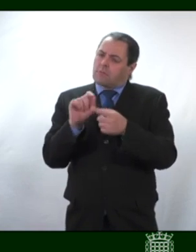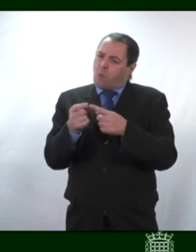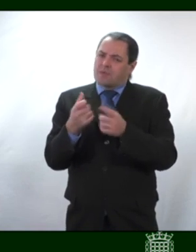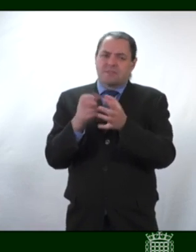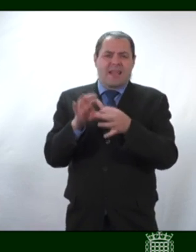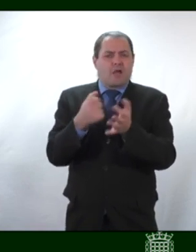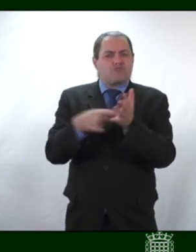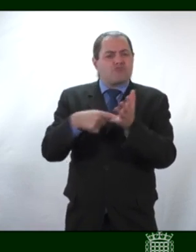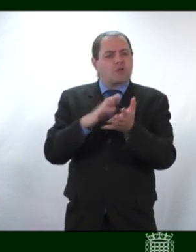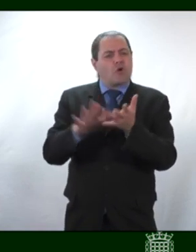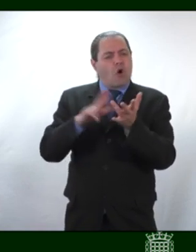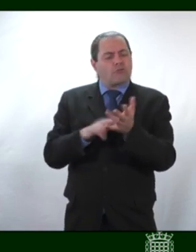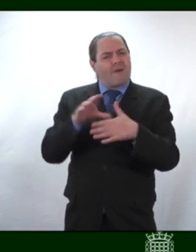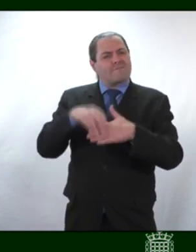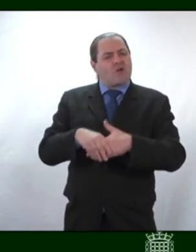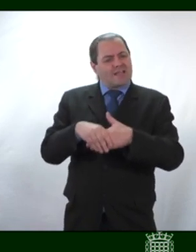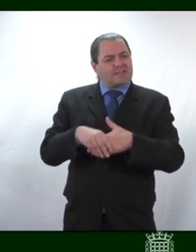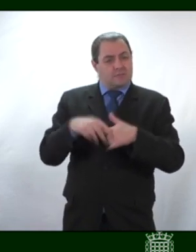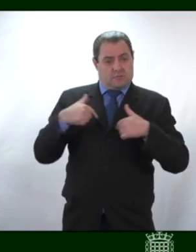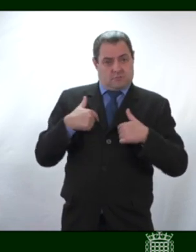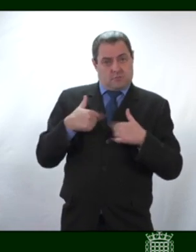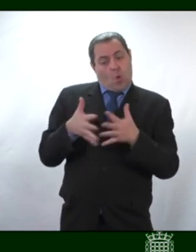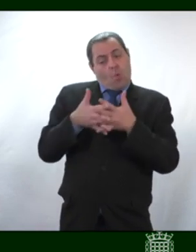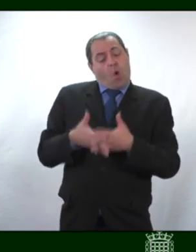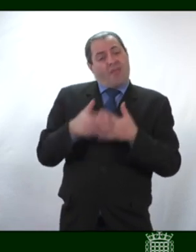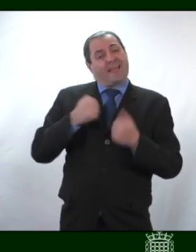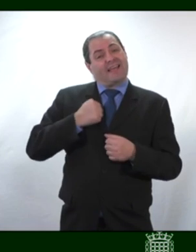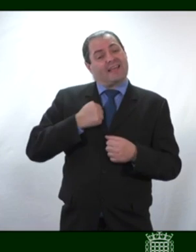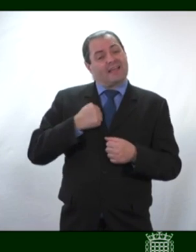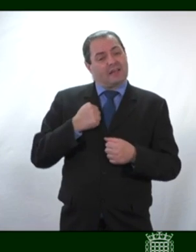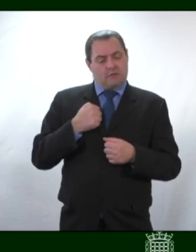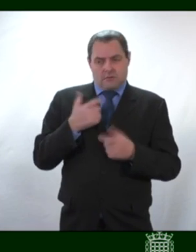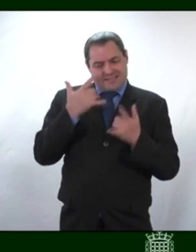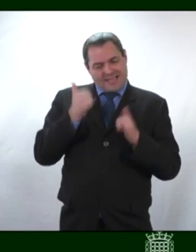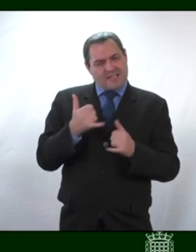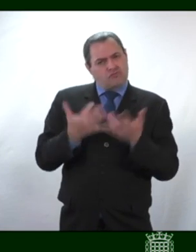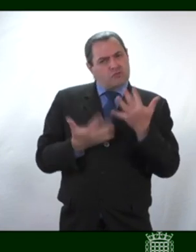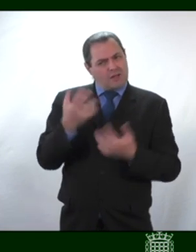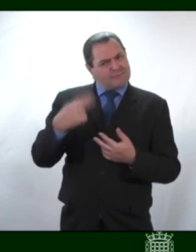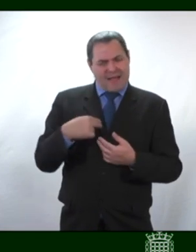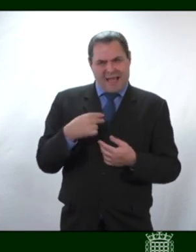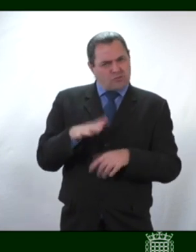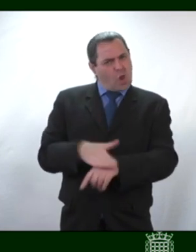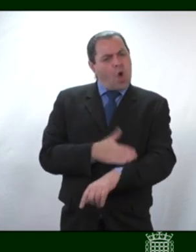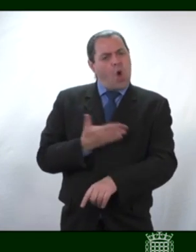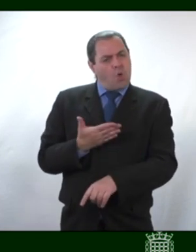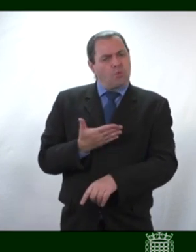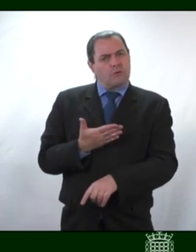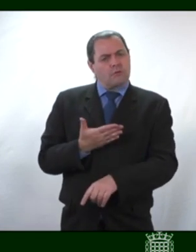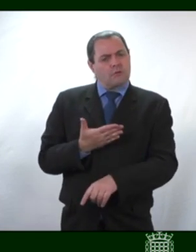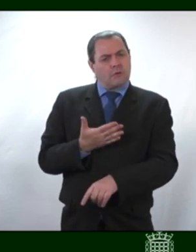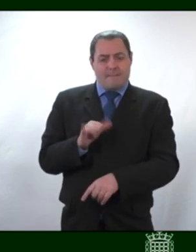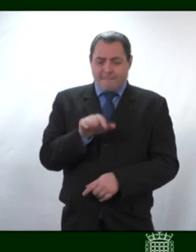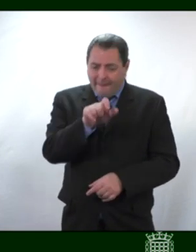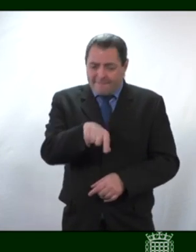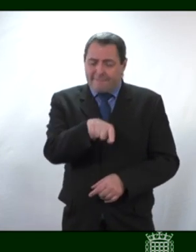Worthing, we're not getting our test results back all the time very fast. It's important we do. So if, for example, a child may have